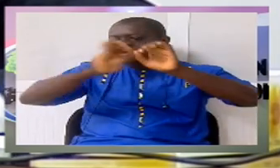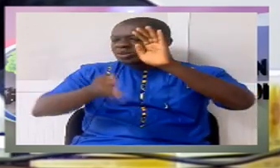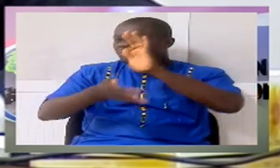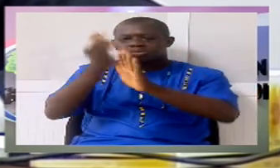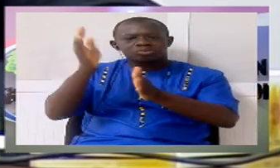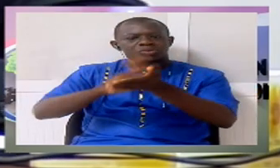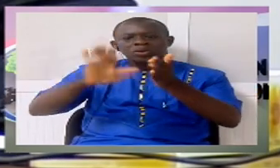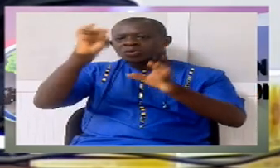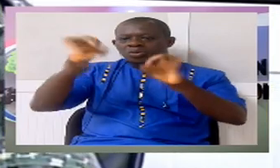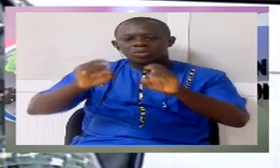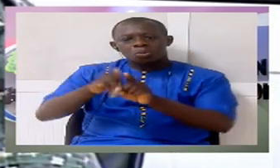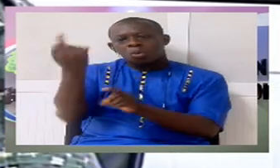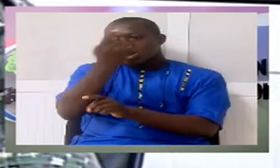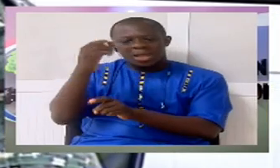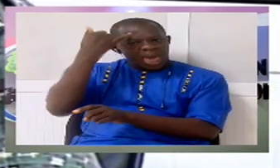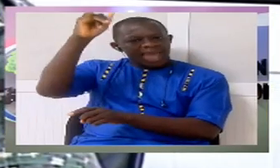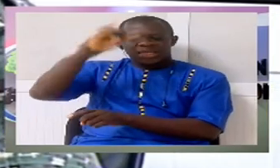it.